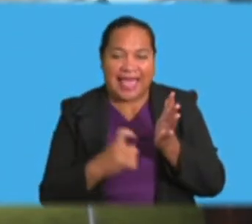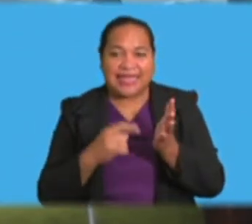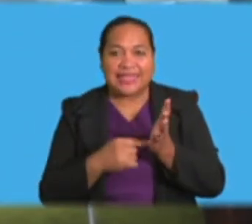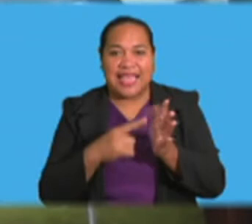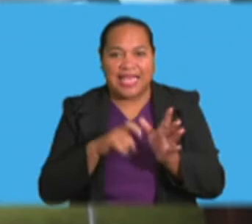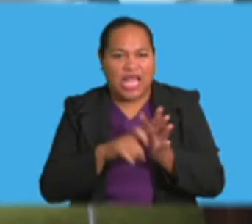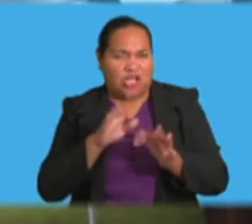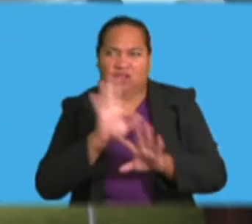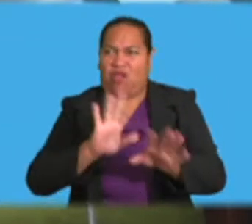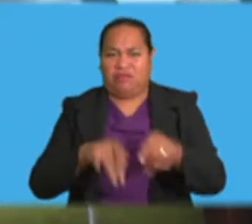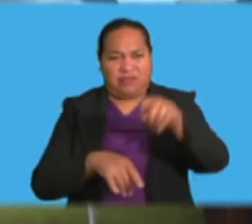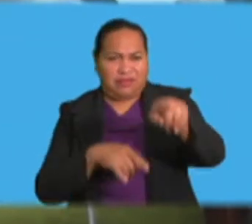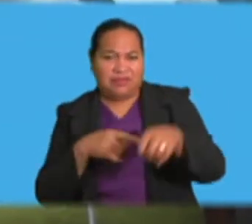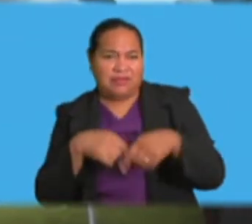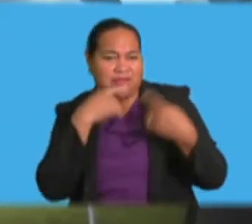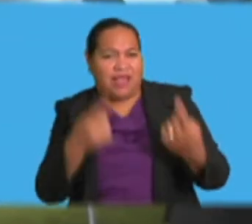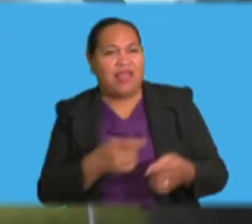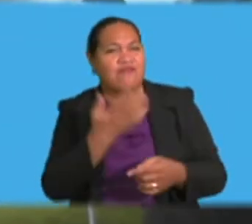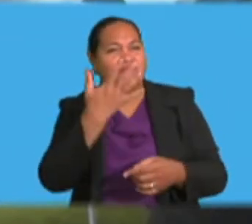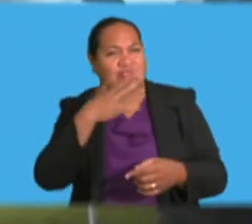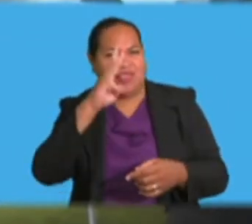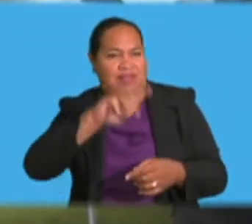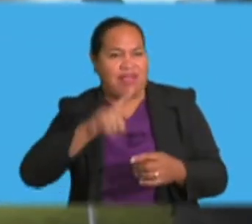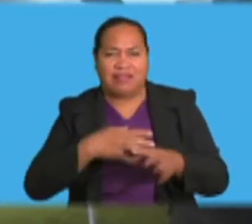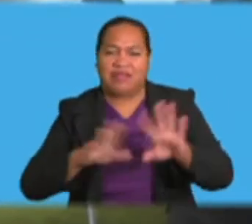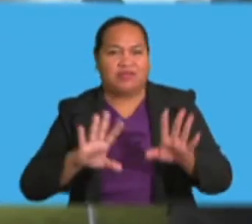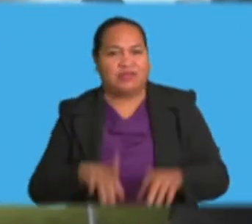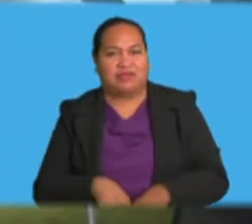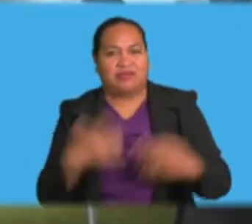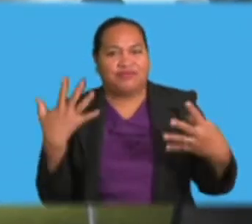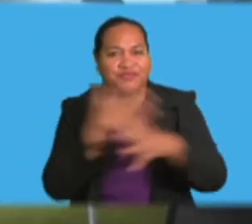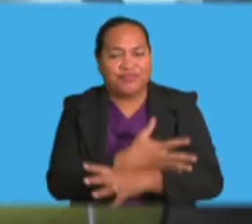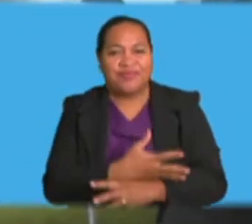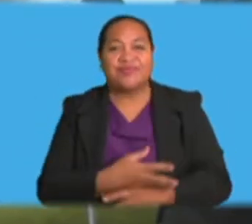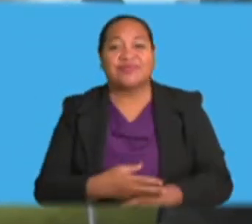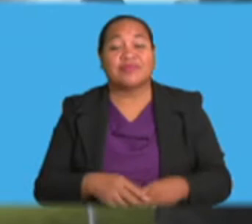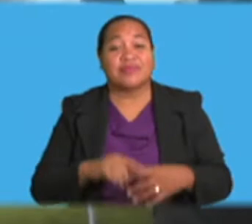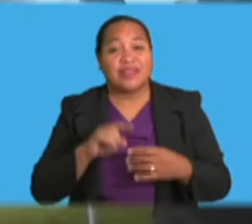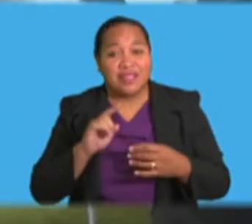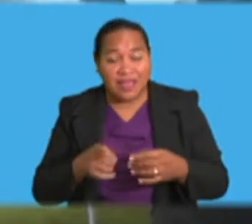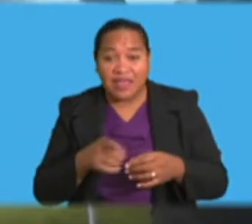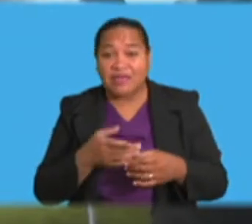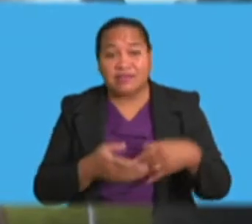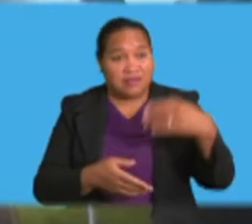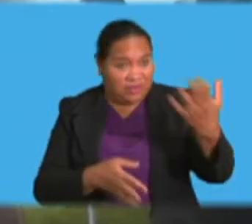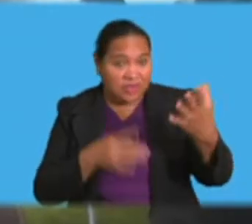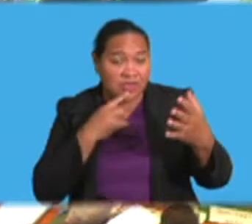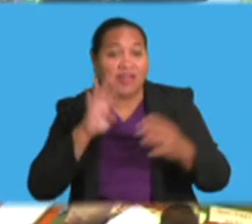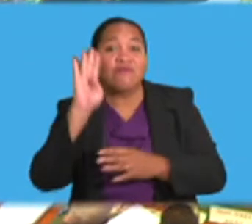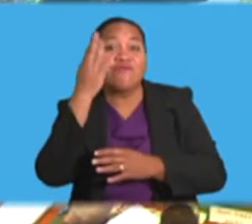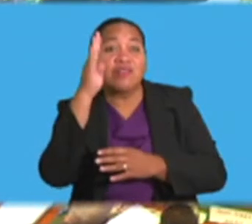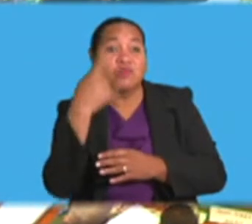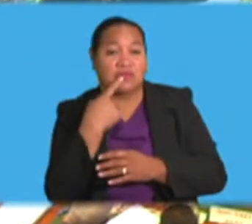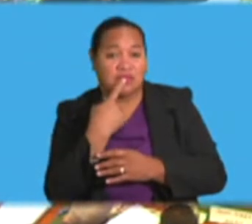as Honourable Gavoka misled Parliament yesterday, Madam Speaker. On the 4th of May, Madam Speaker, Honourable Nawaikula in his Facebook page